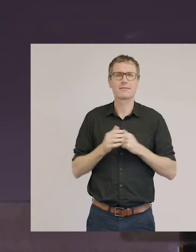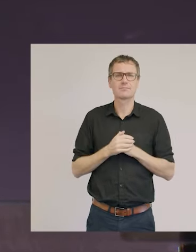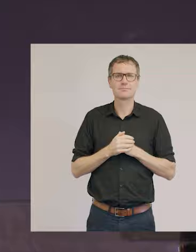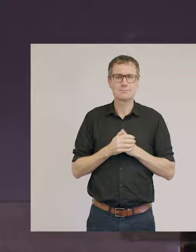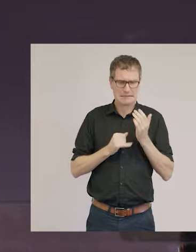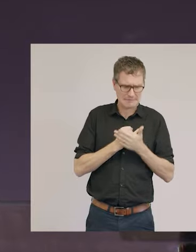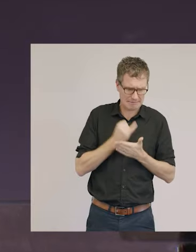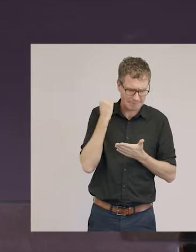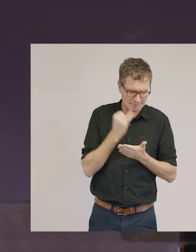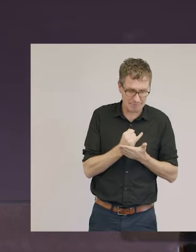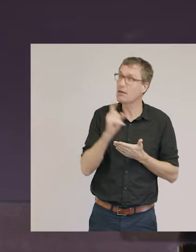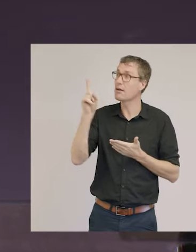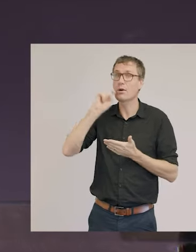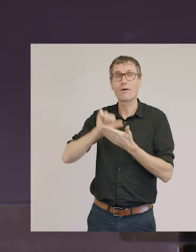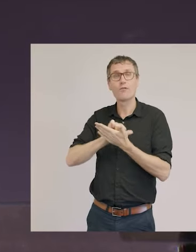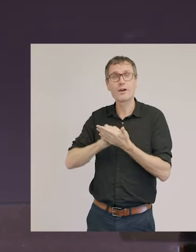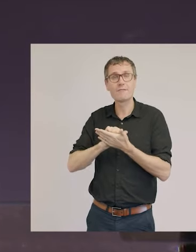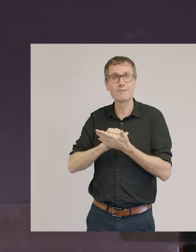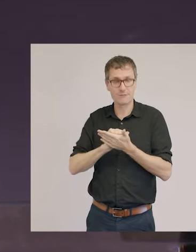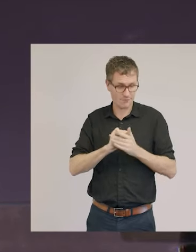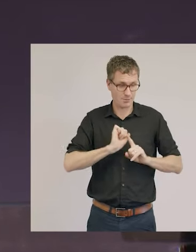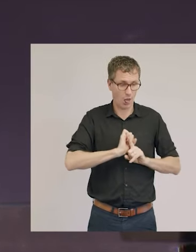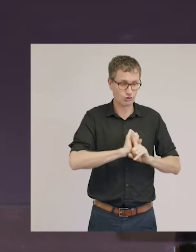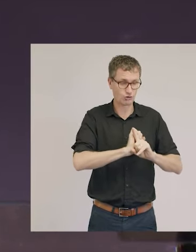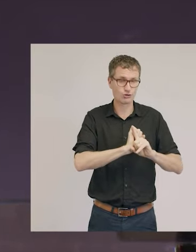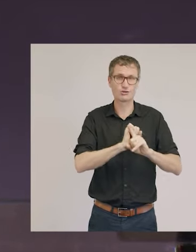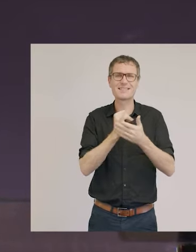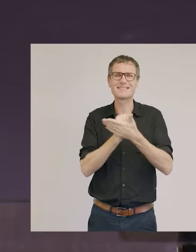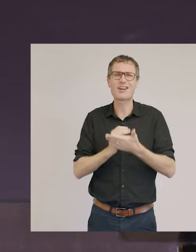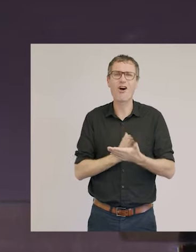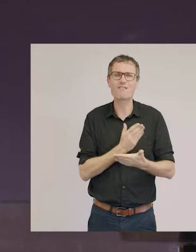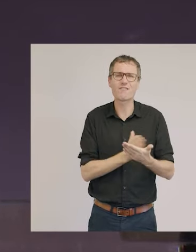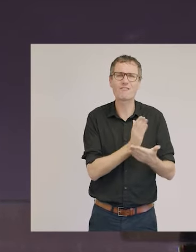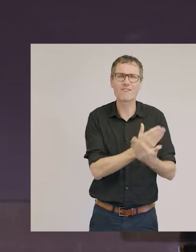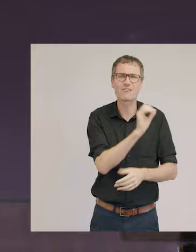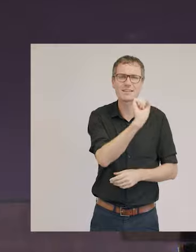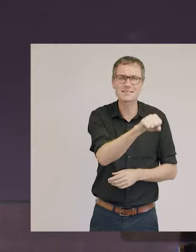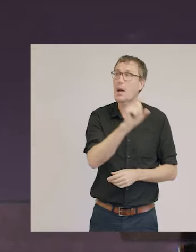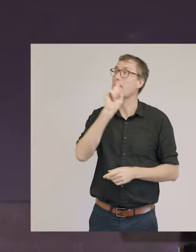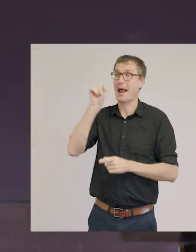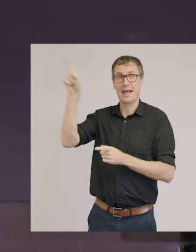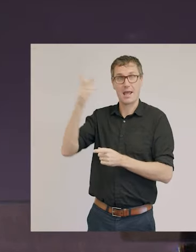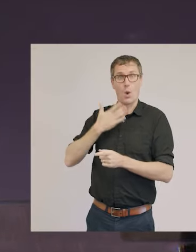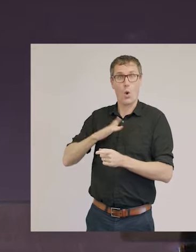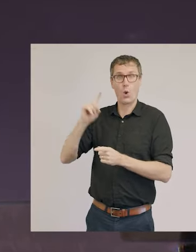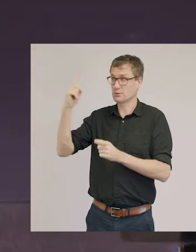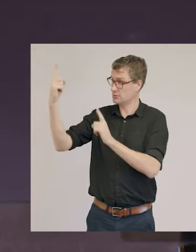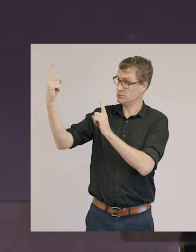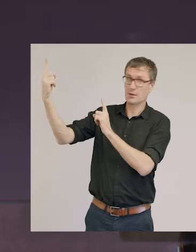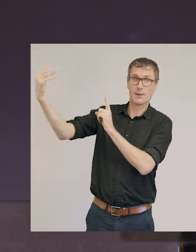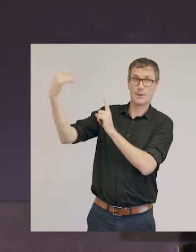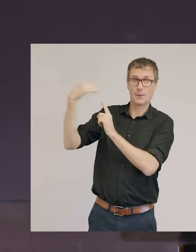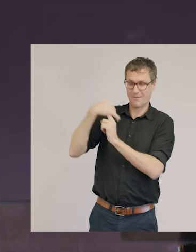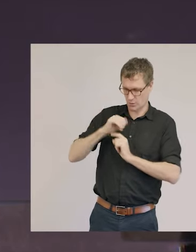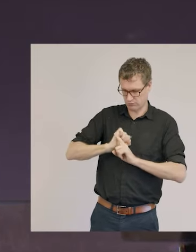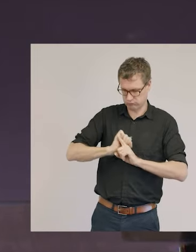He will forgive you. He will clean you up, but he wants to change you into his likeness. He wants to change you so